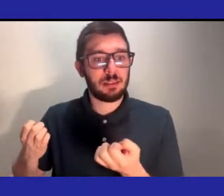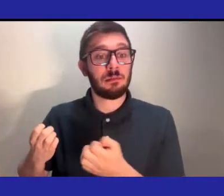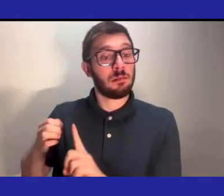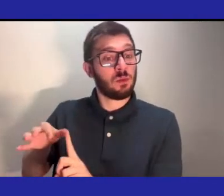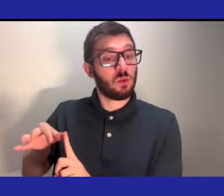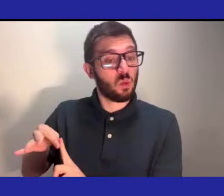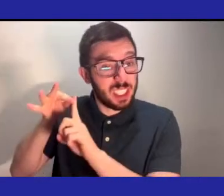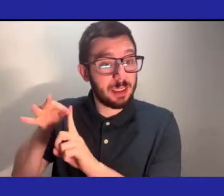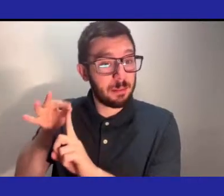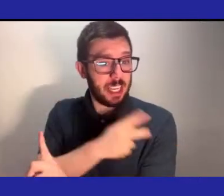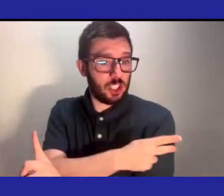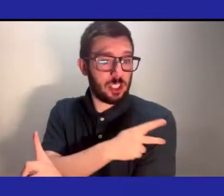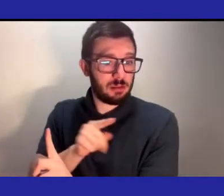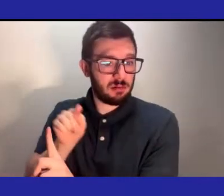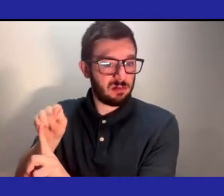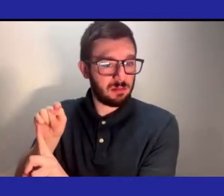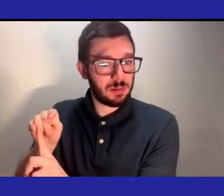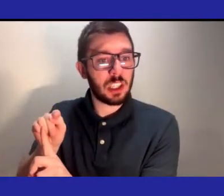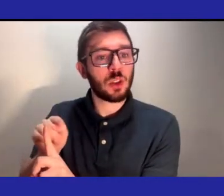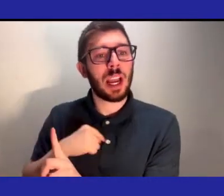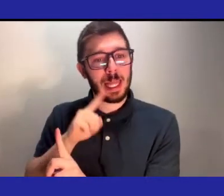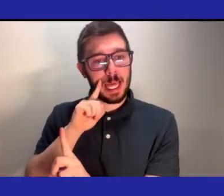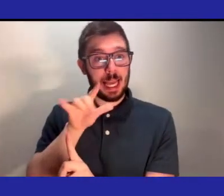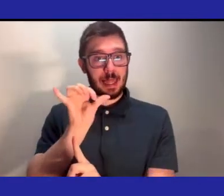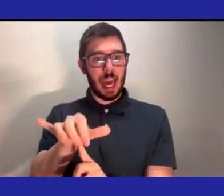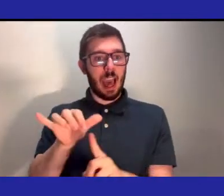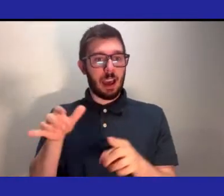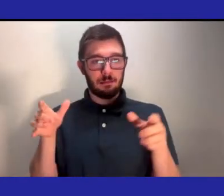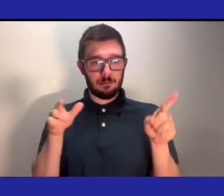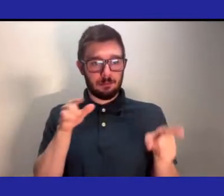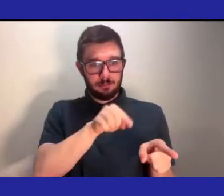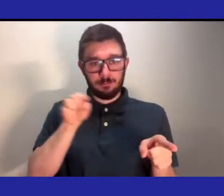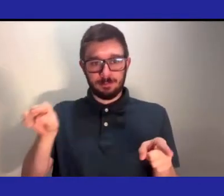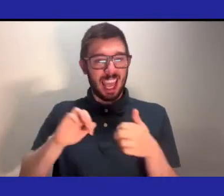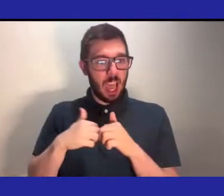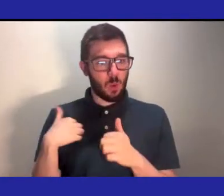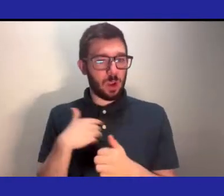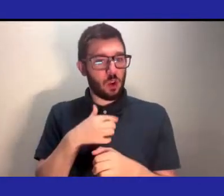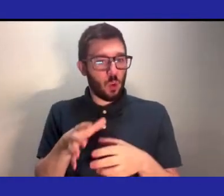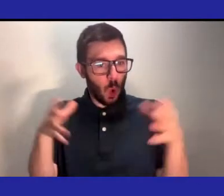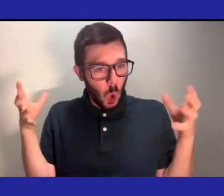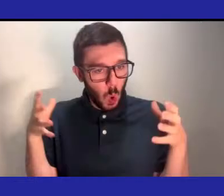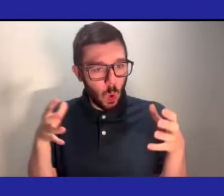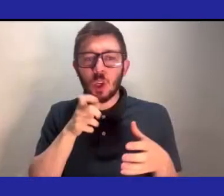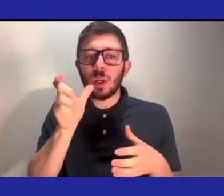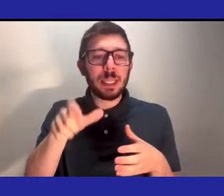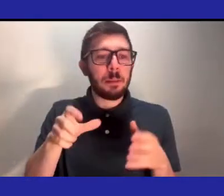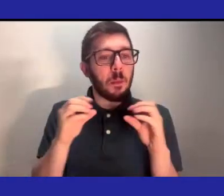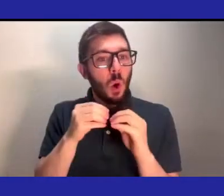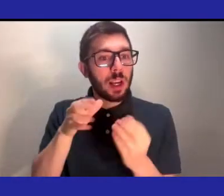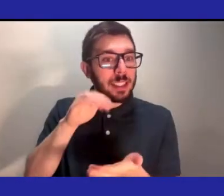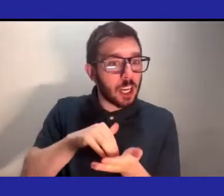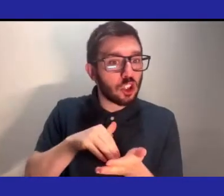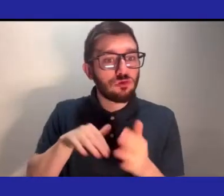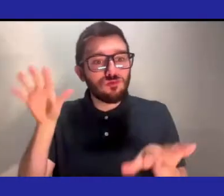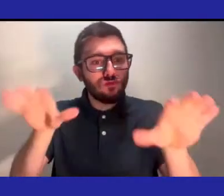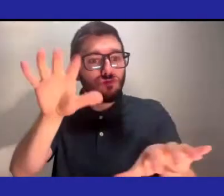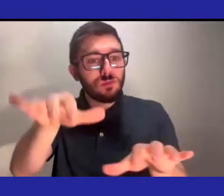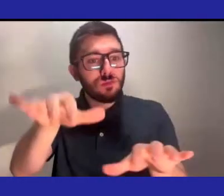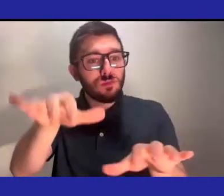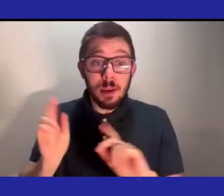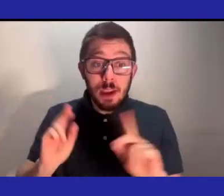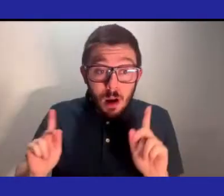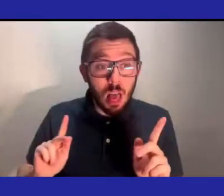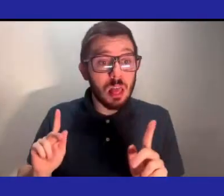so I think that's the way that we can grow. It's not necessarily by having more centers and more people, it's by becoming more efficient and making